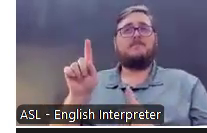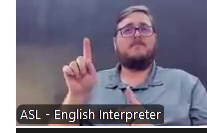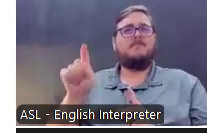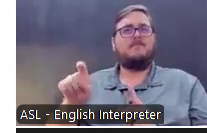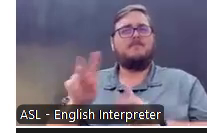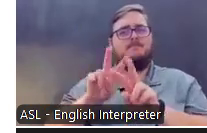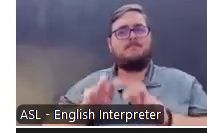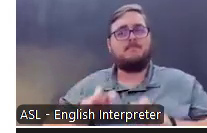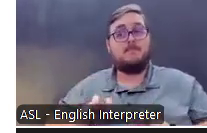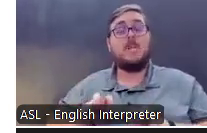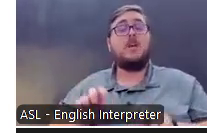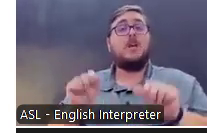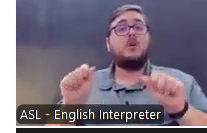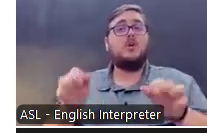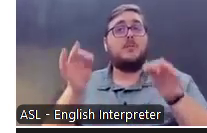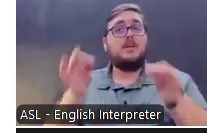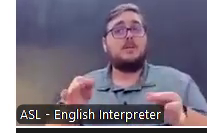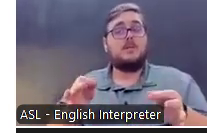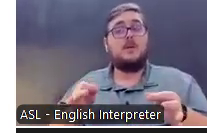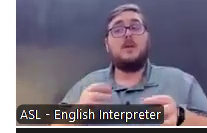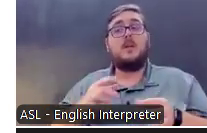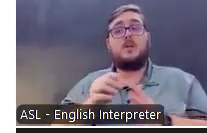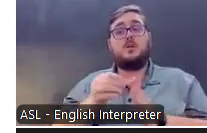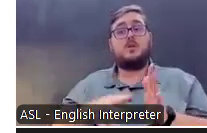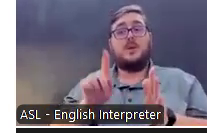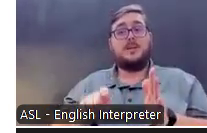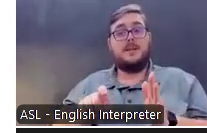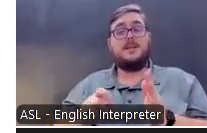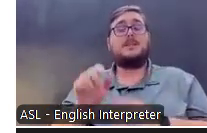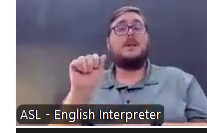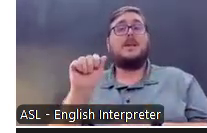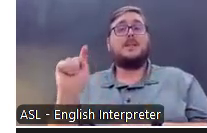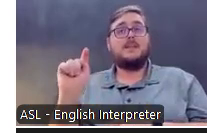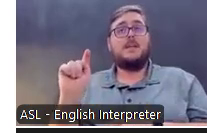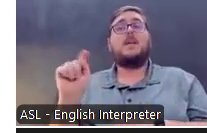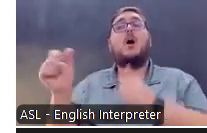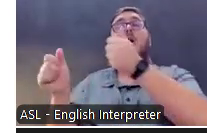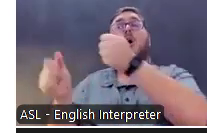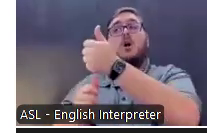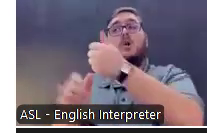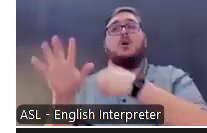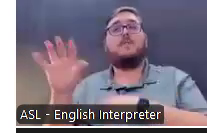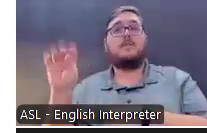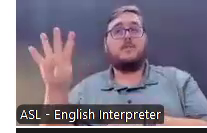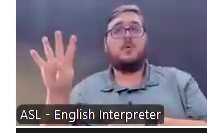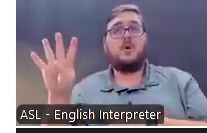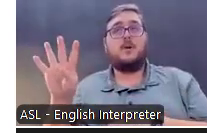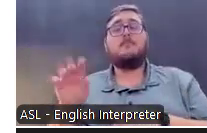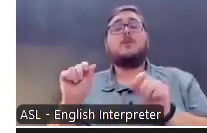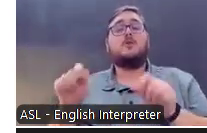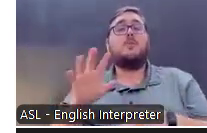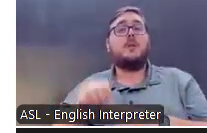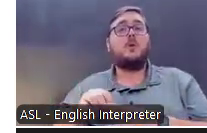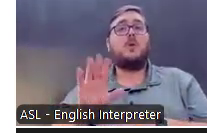assistive technology under Section 504, and that can absolutely be part of the student's 504 plan. And some of the suggestions I